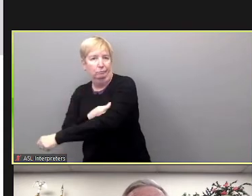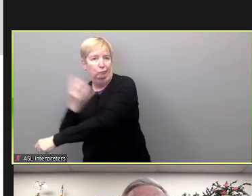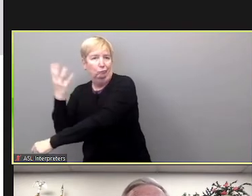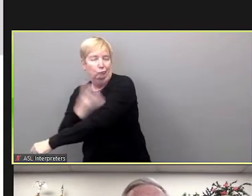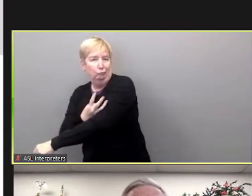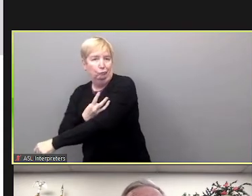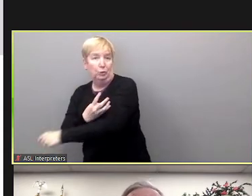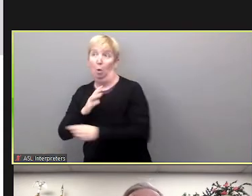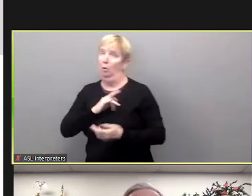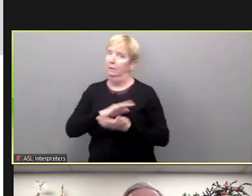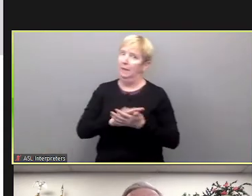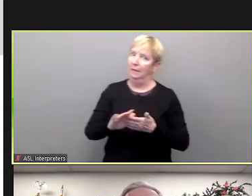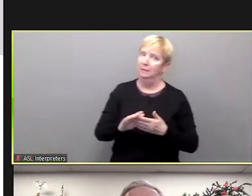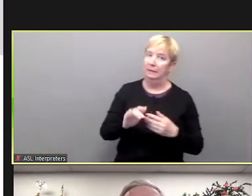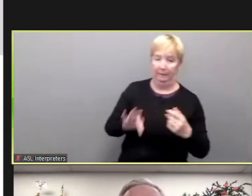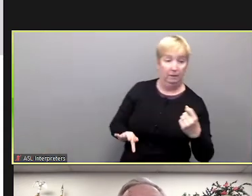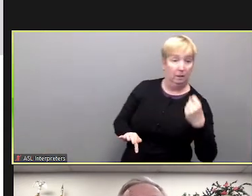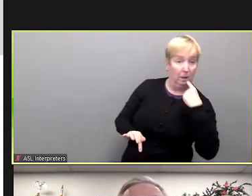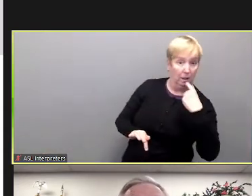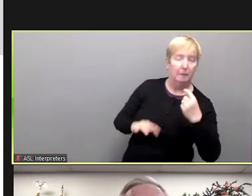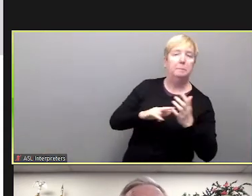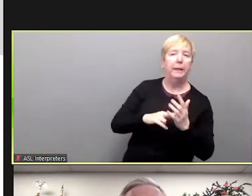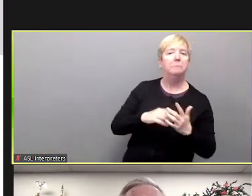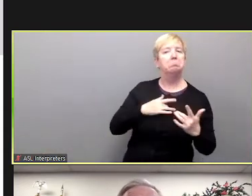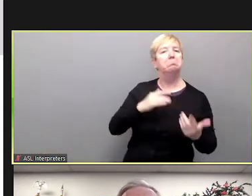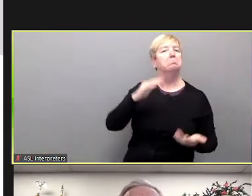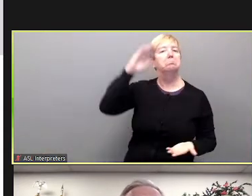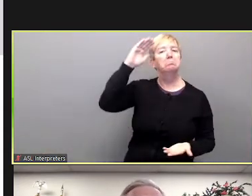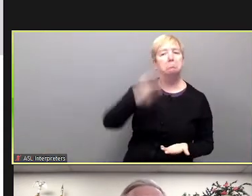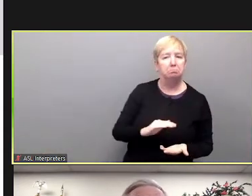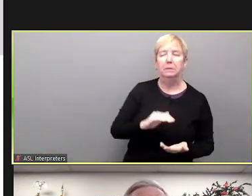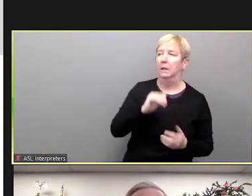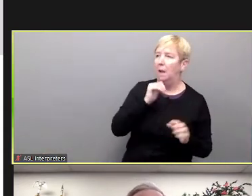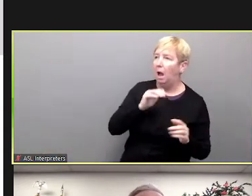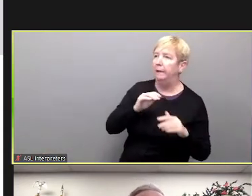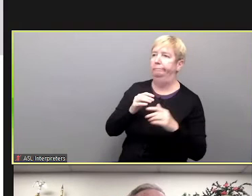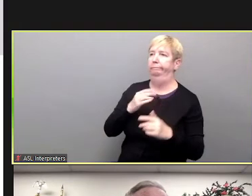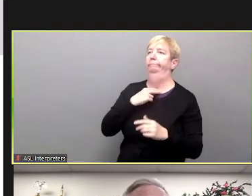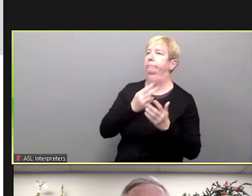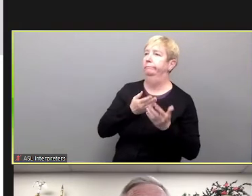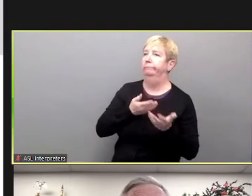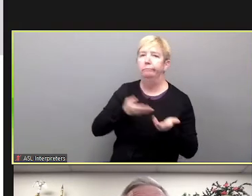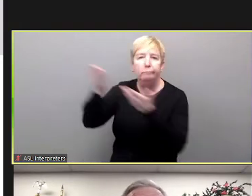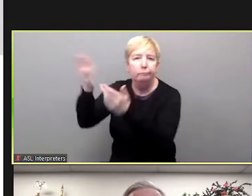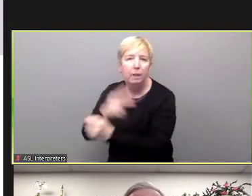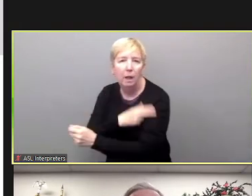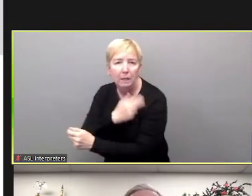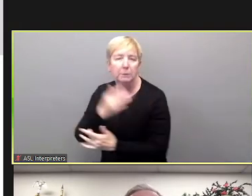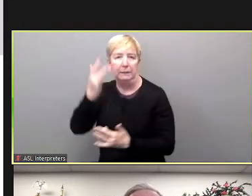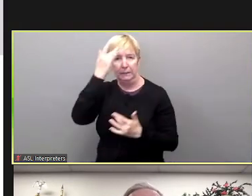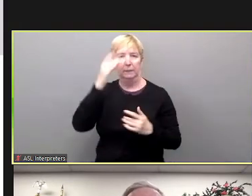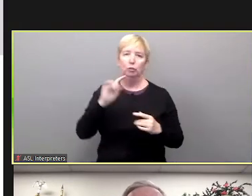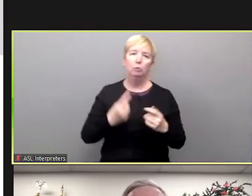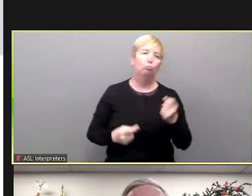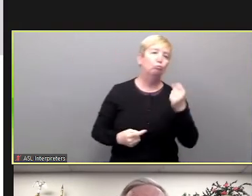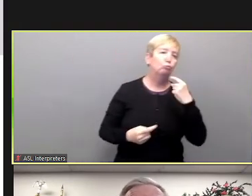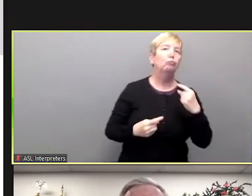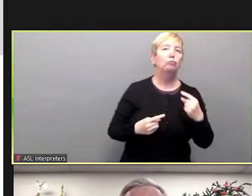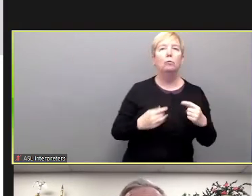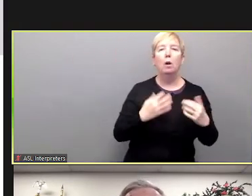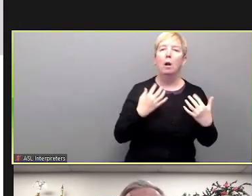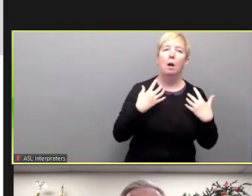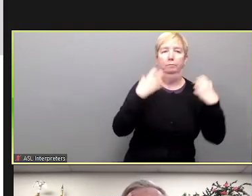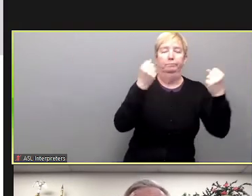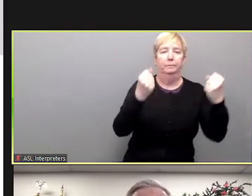toolkit. Obviously, having to drive to a health center and get an IV started and be there while they run in